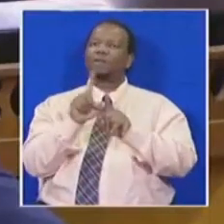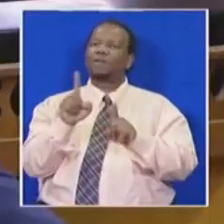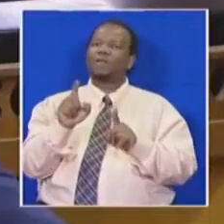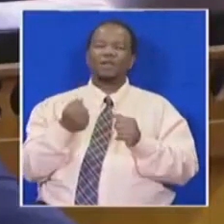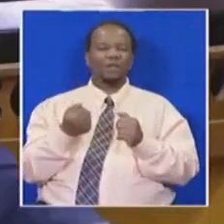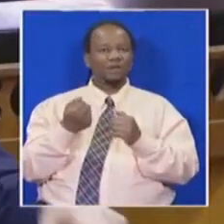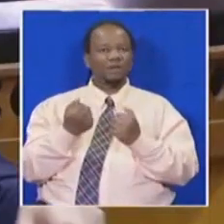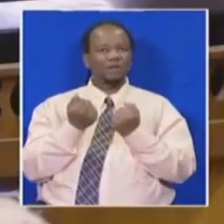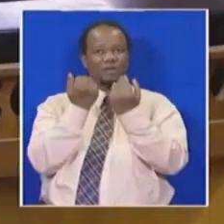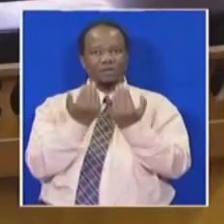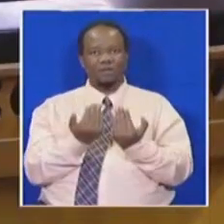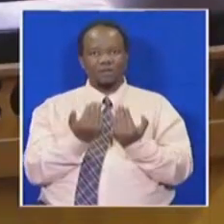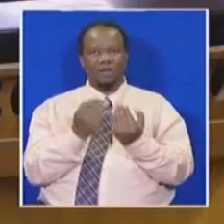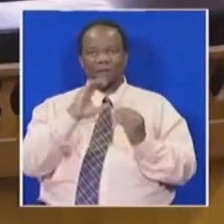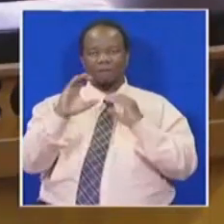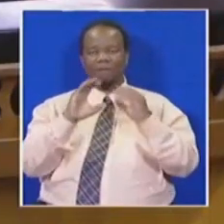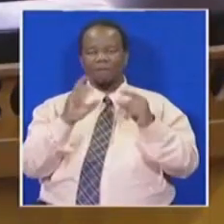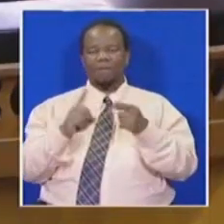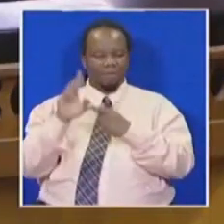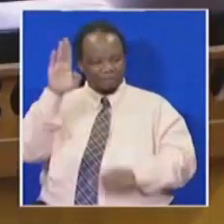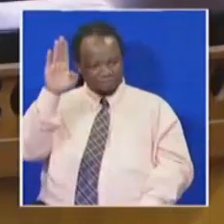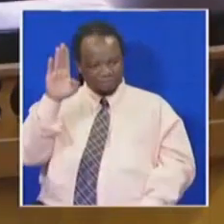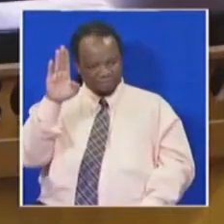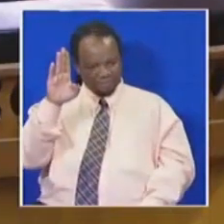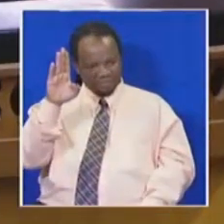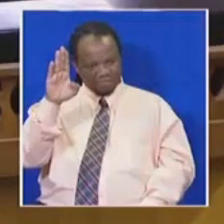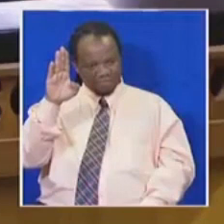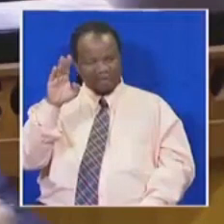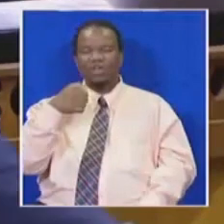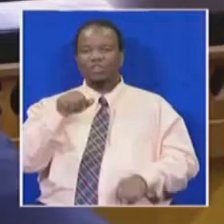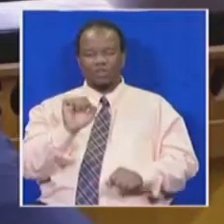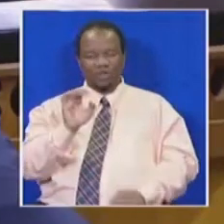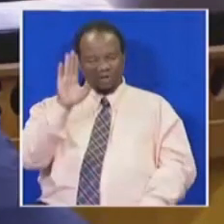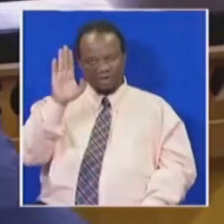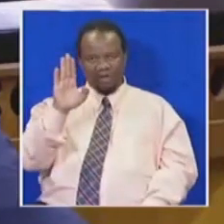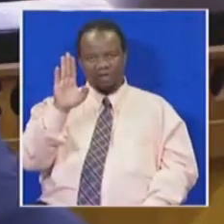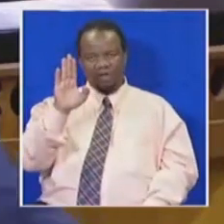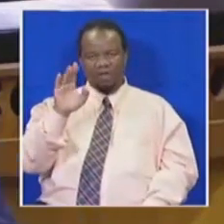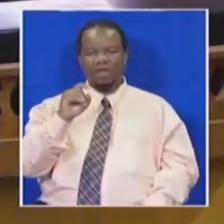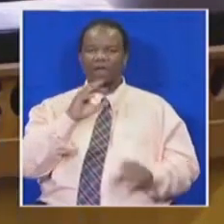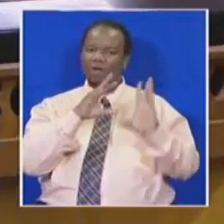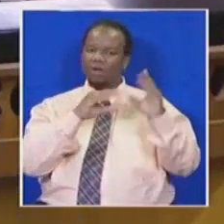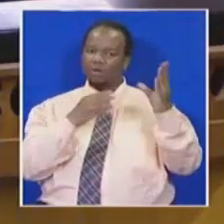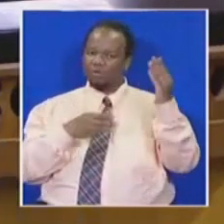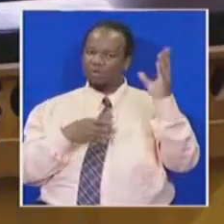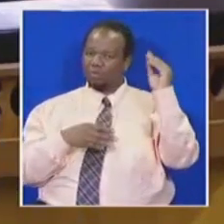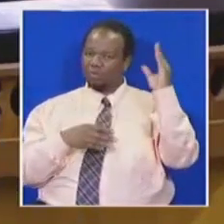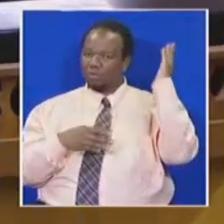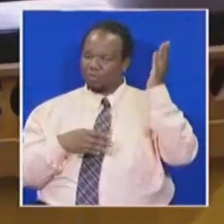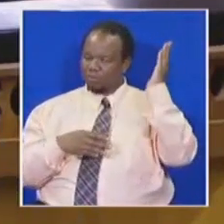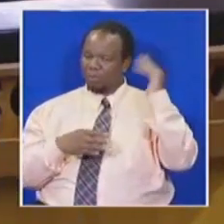Bill fails to pass. Chair, on a point of order. It's an embarrassment. Chair, on a point of order. How did this